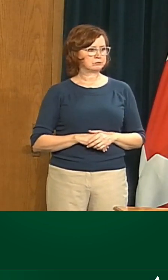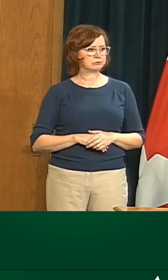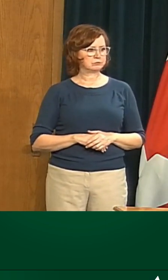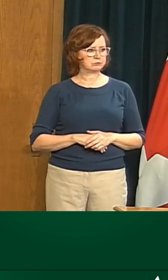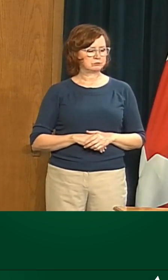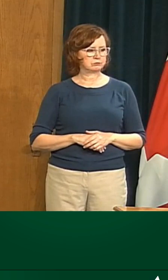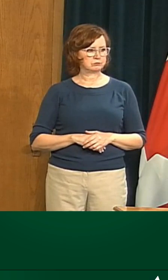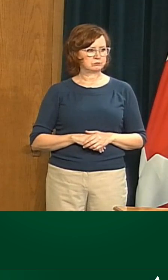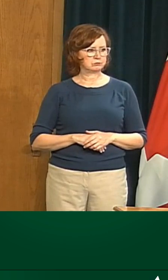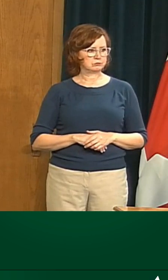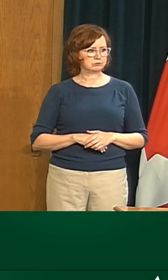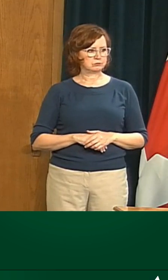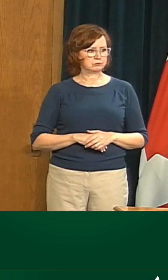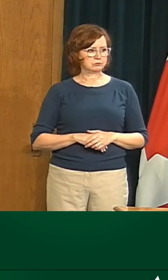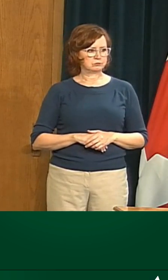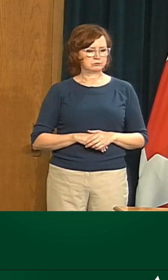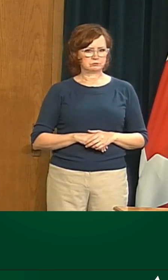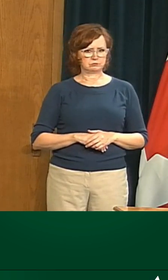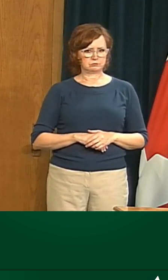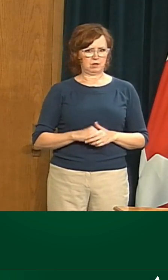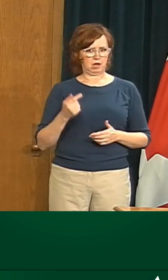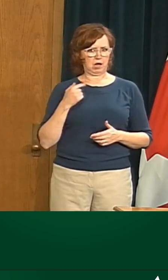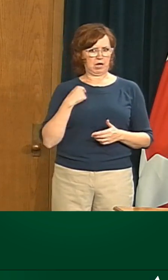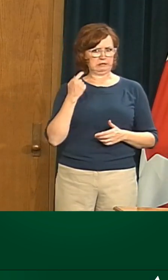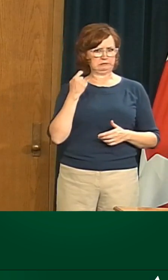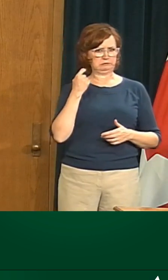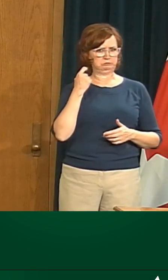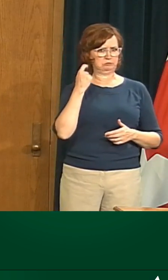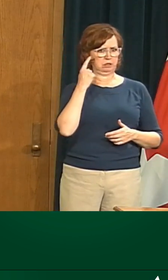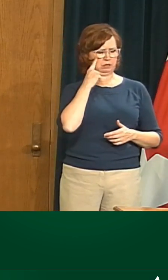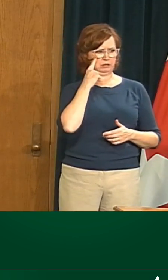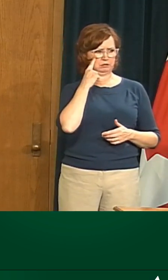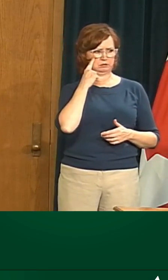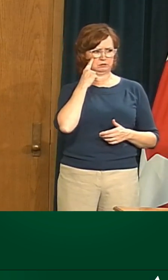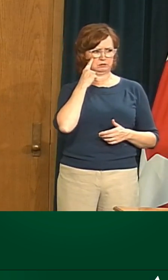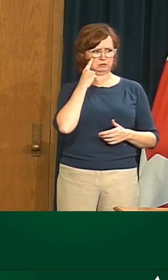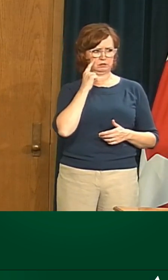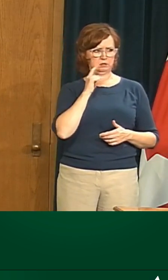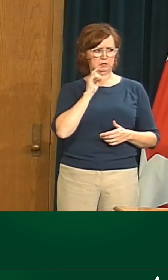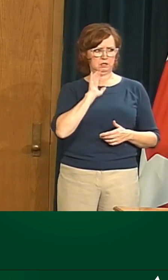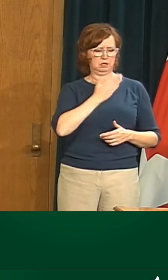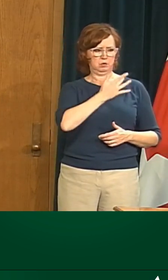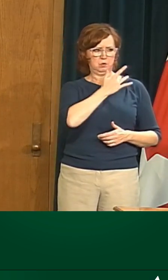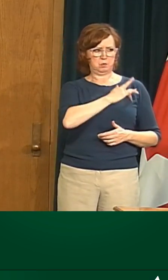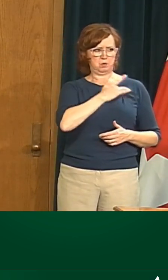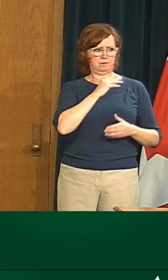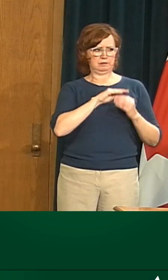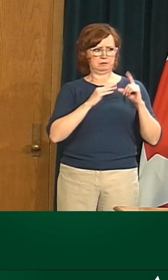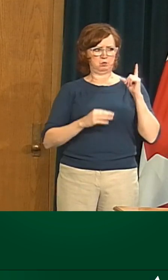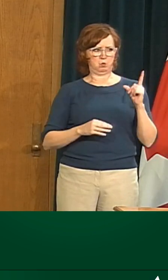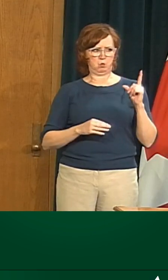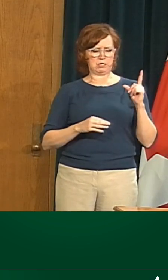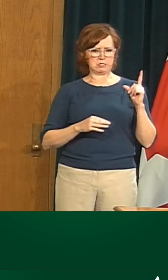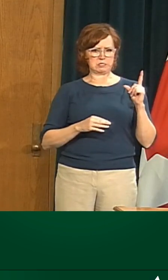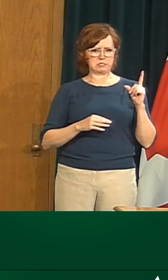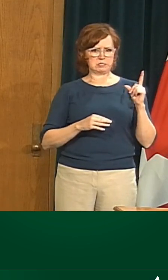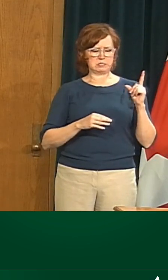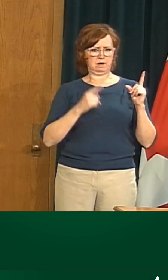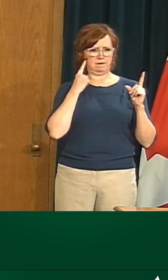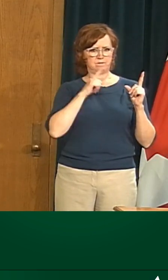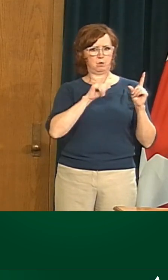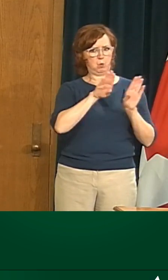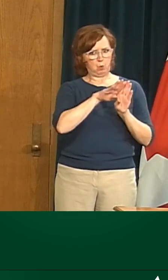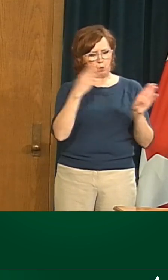far as I can tell, we're the first province to unveil a plan for reopening the economy.